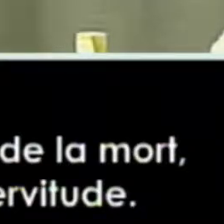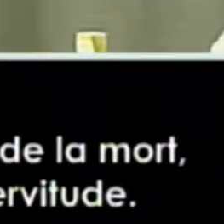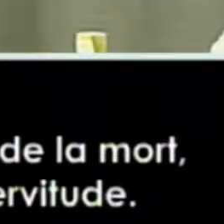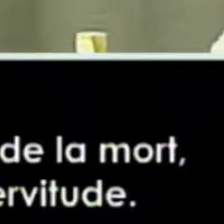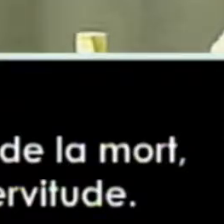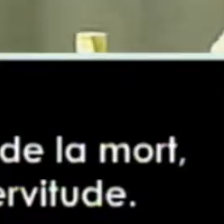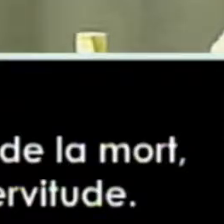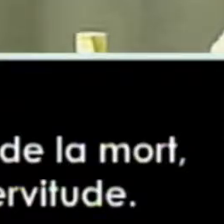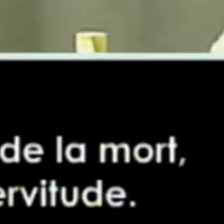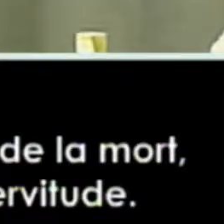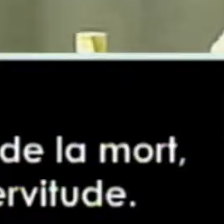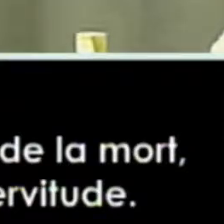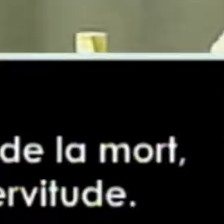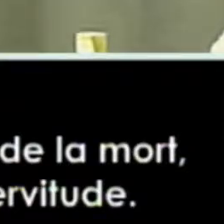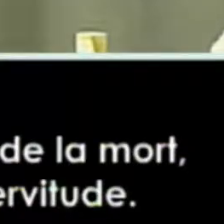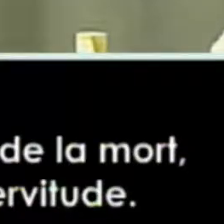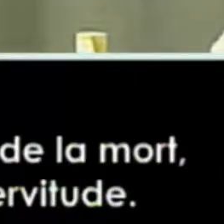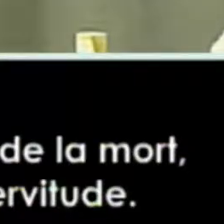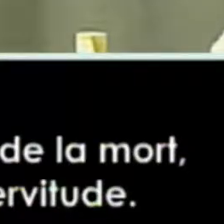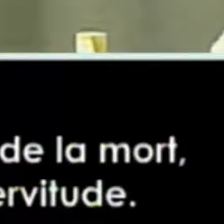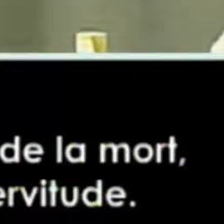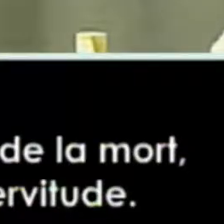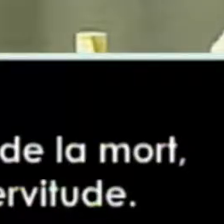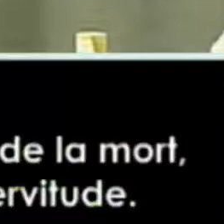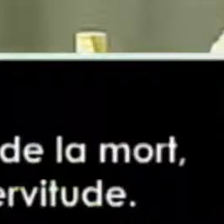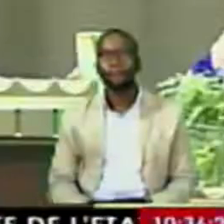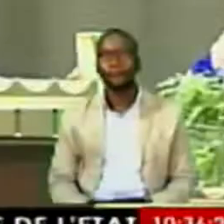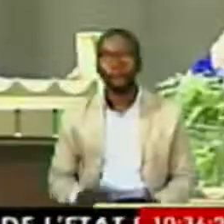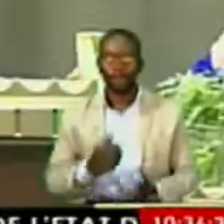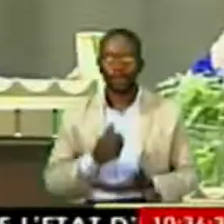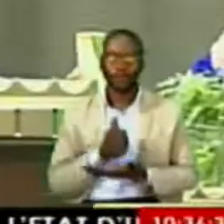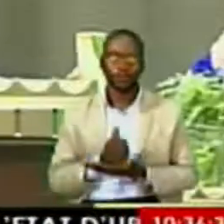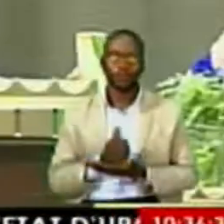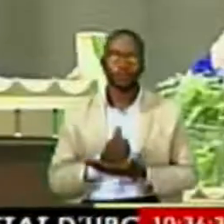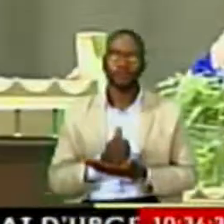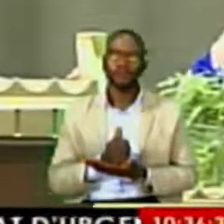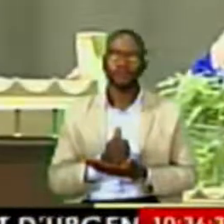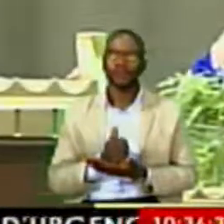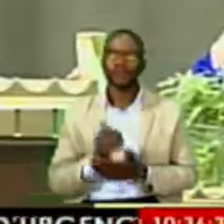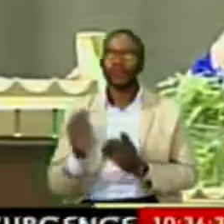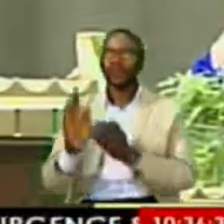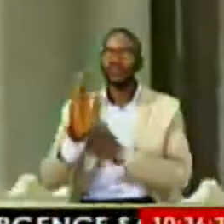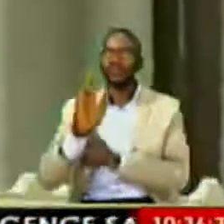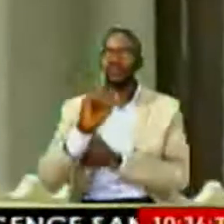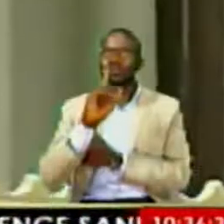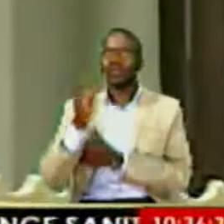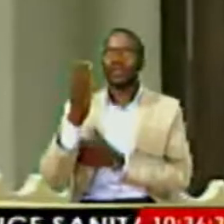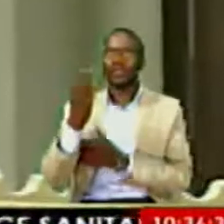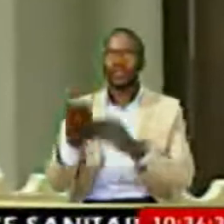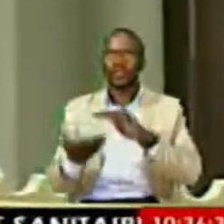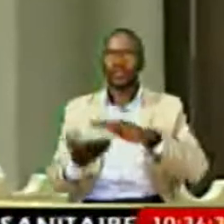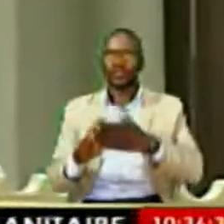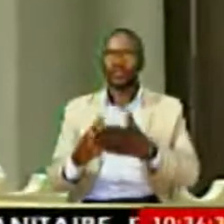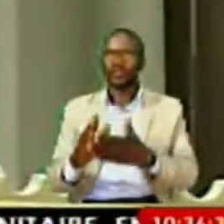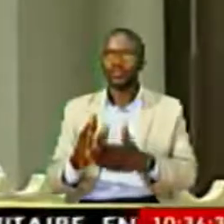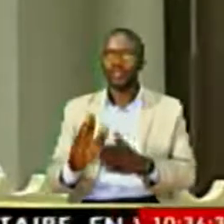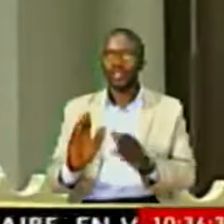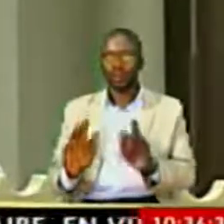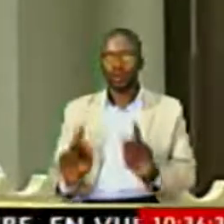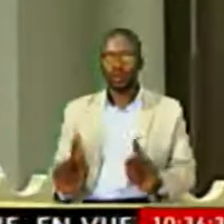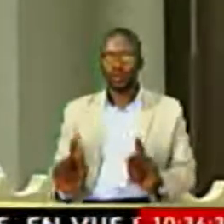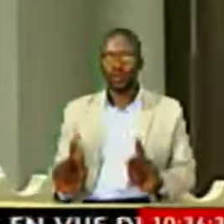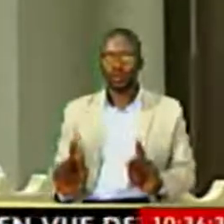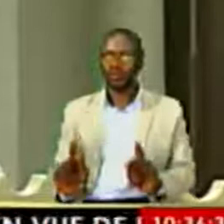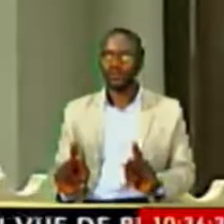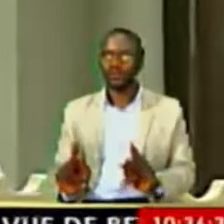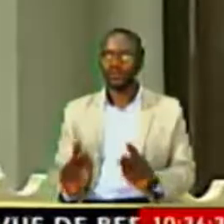their lifetime subject to bondage. Amen. Amen. Dieu est devenu homme. God became a man. Dieu est devenu l'un